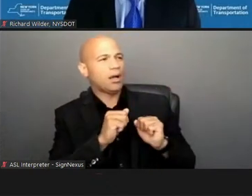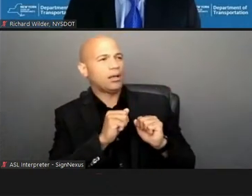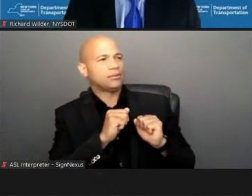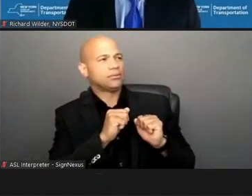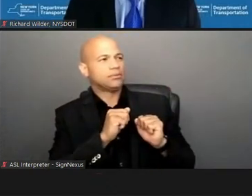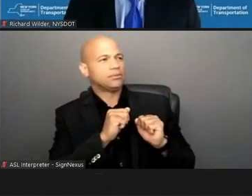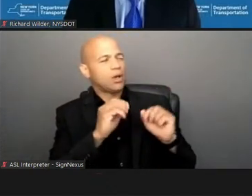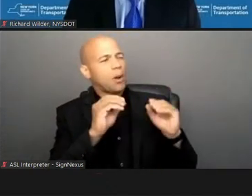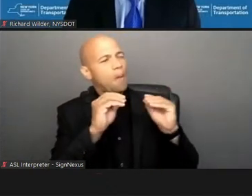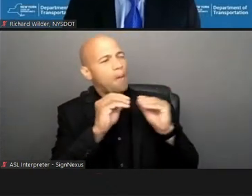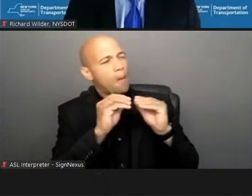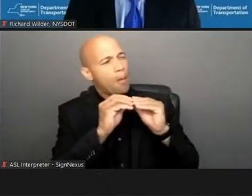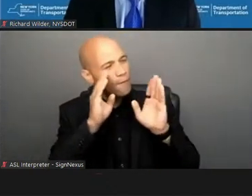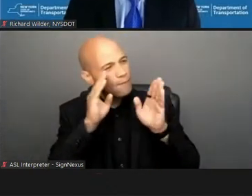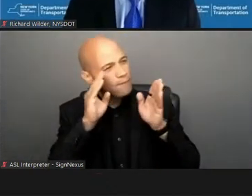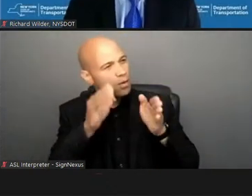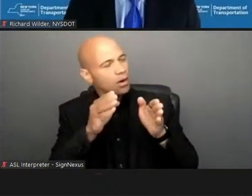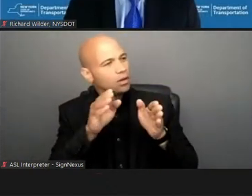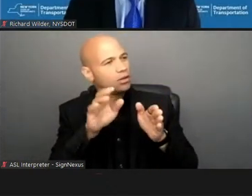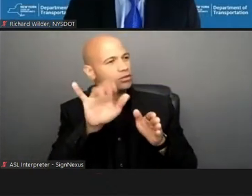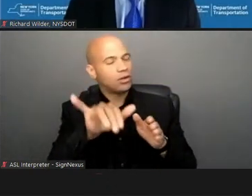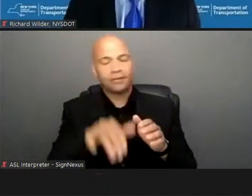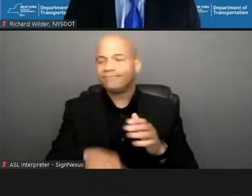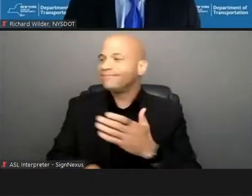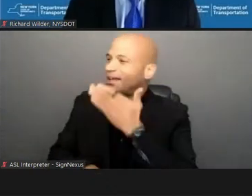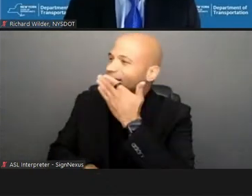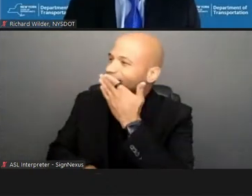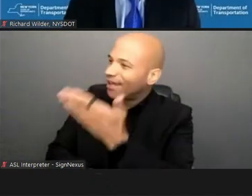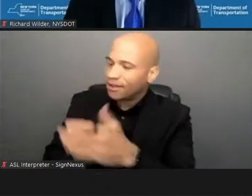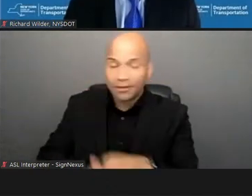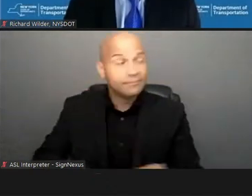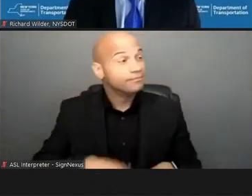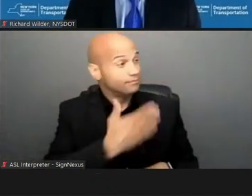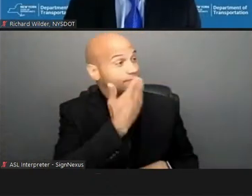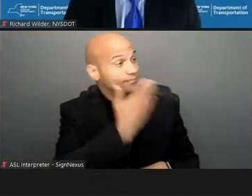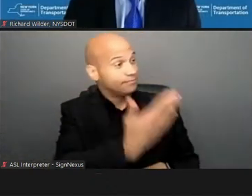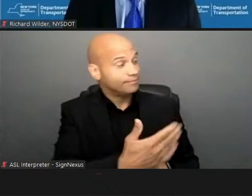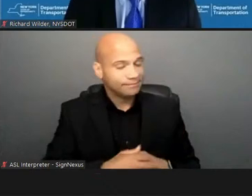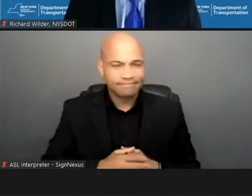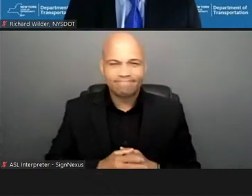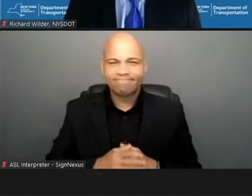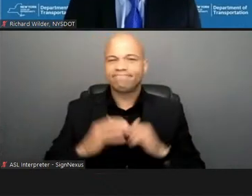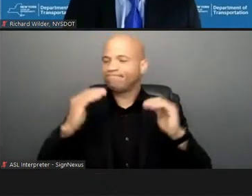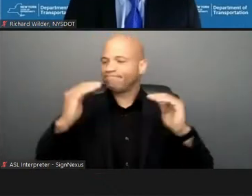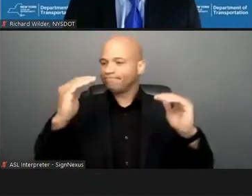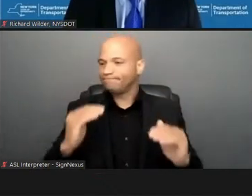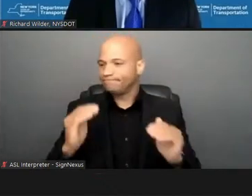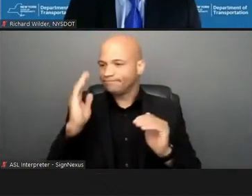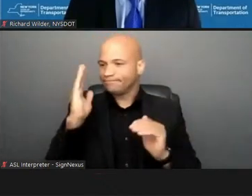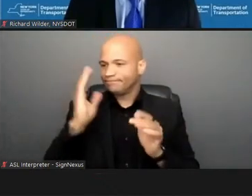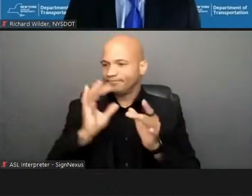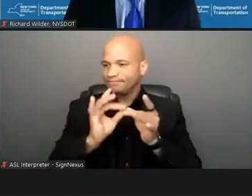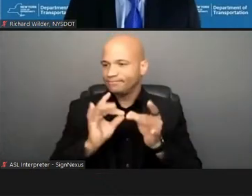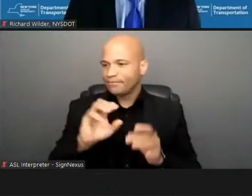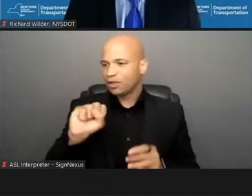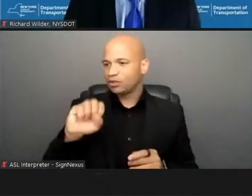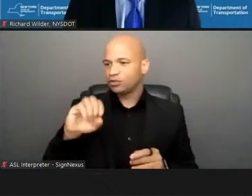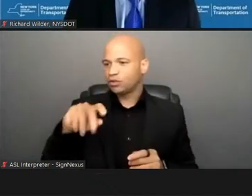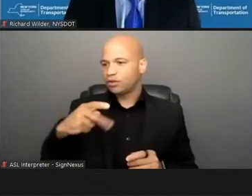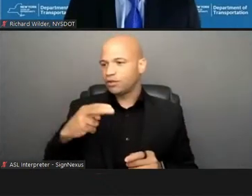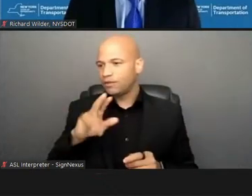more focus on thank you thank you our next speaker is Sophia